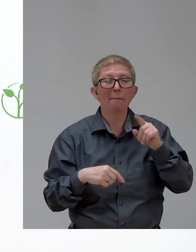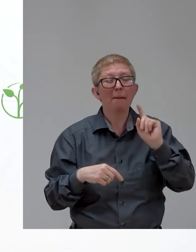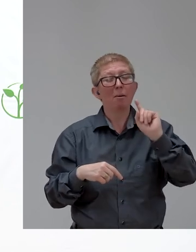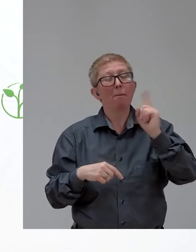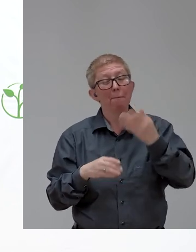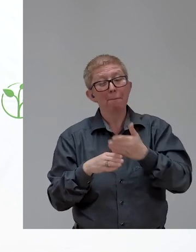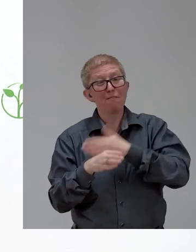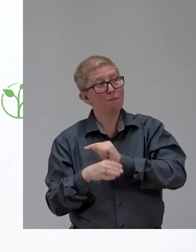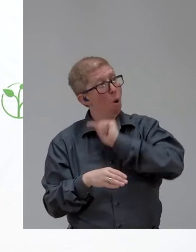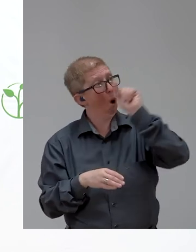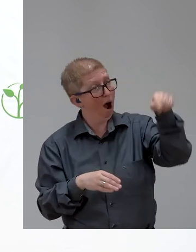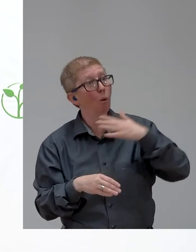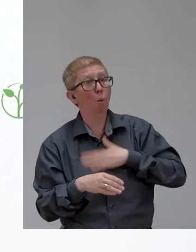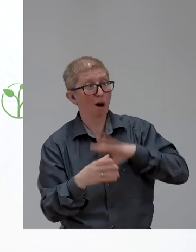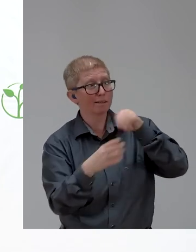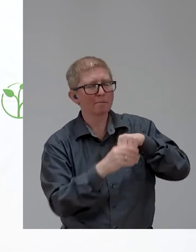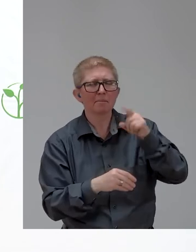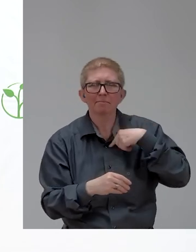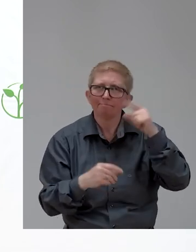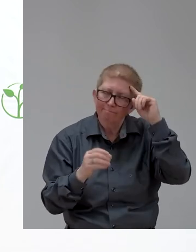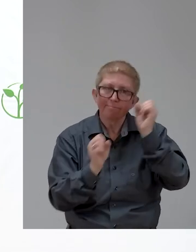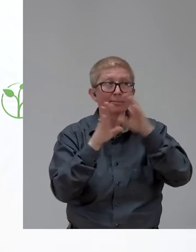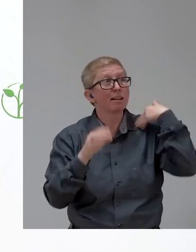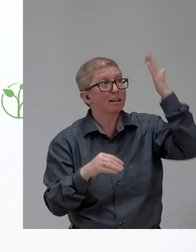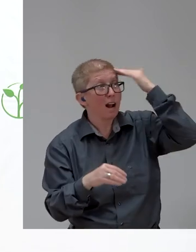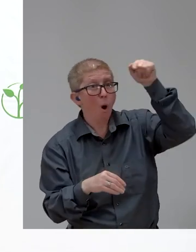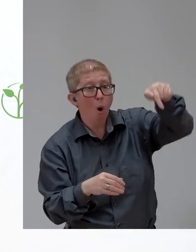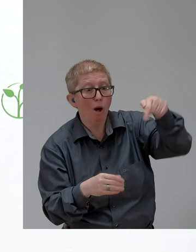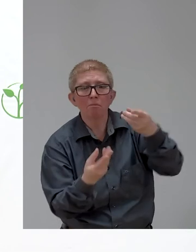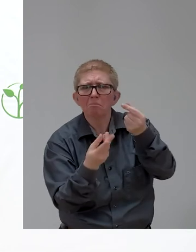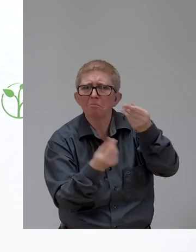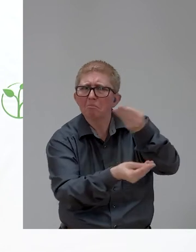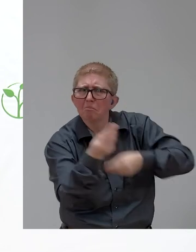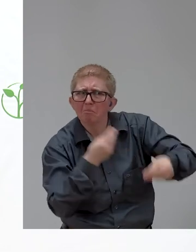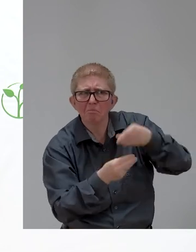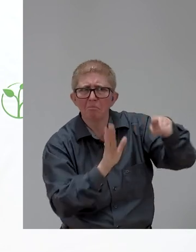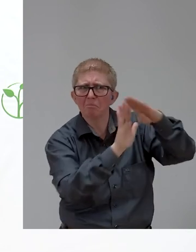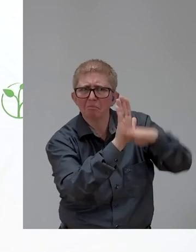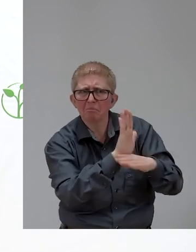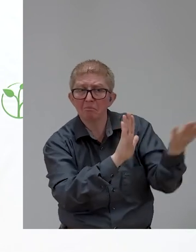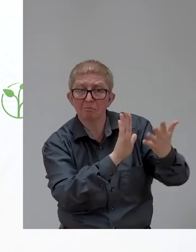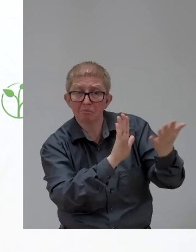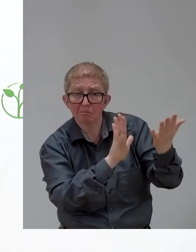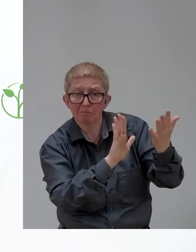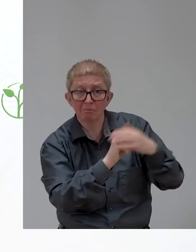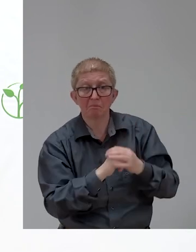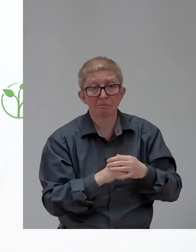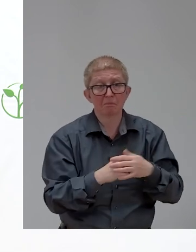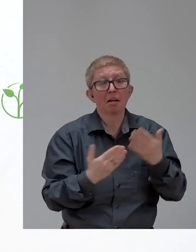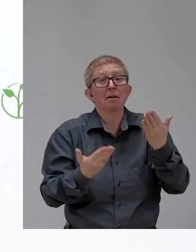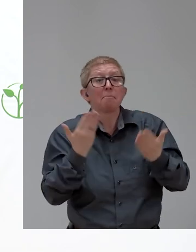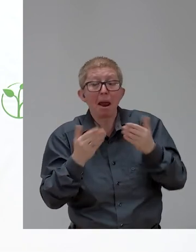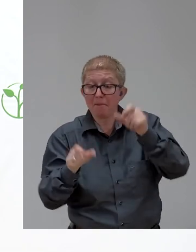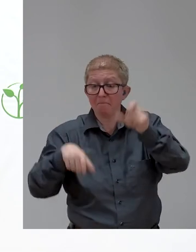users, the people with disabilities might have the same problem. But each society, because of tradition, has started to solve this differently. So